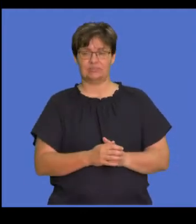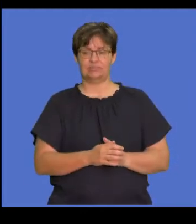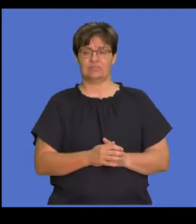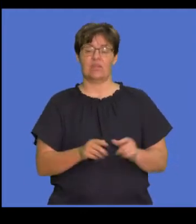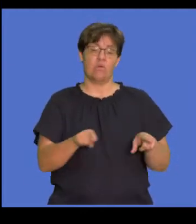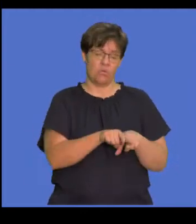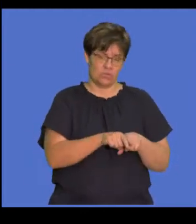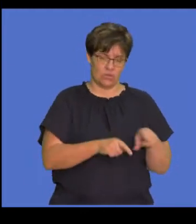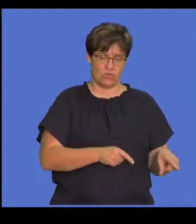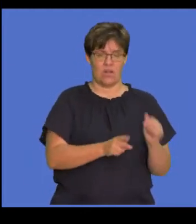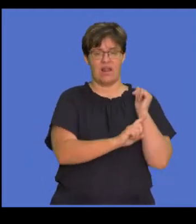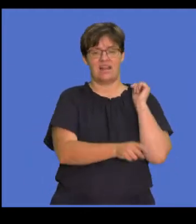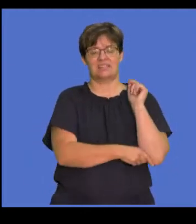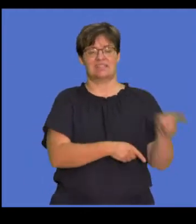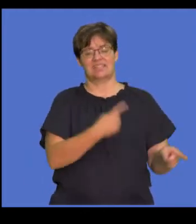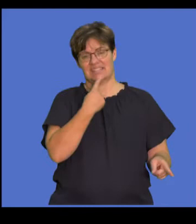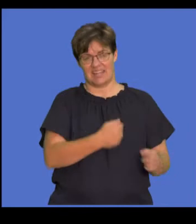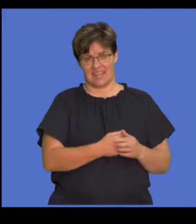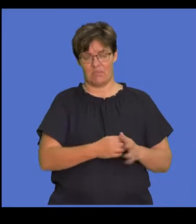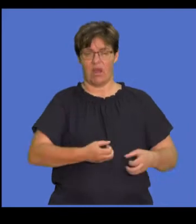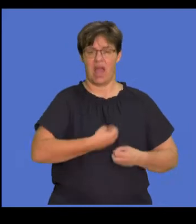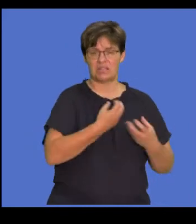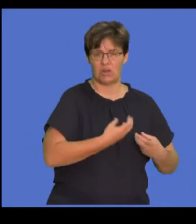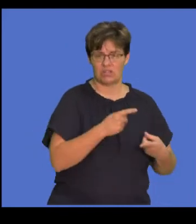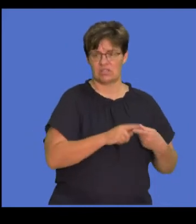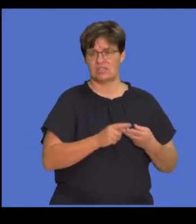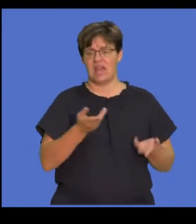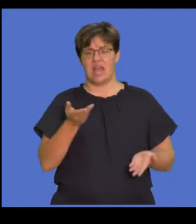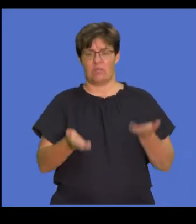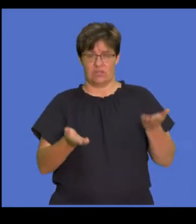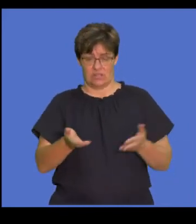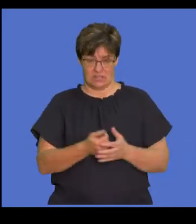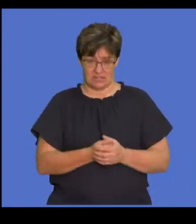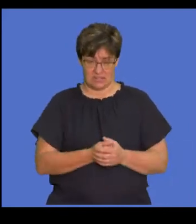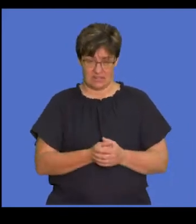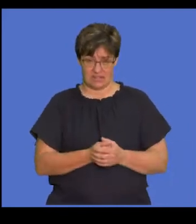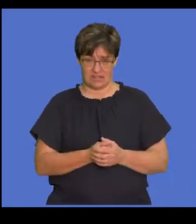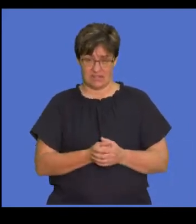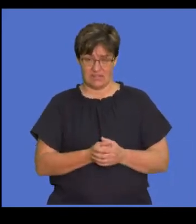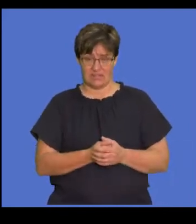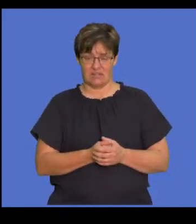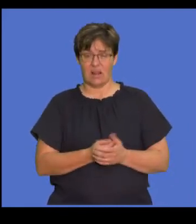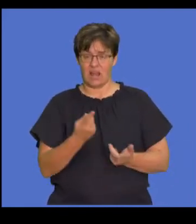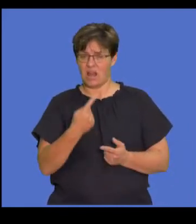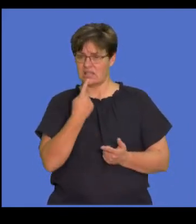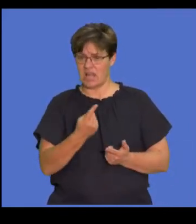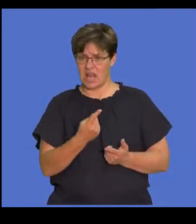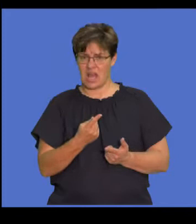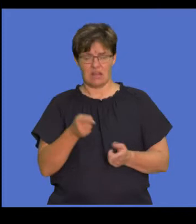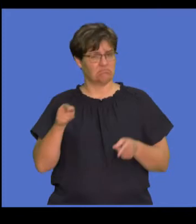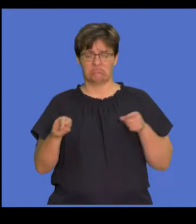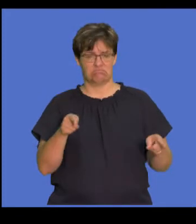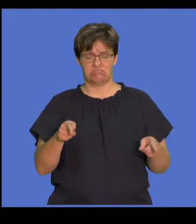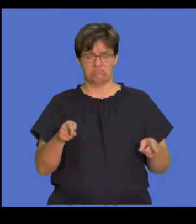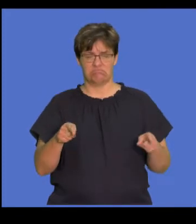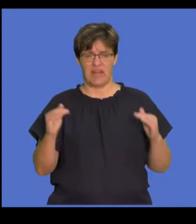Also, we look at the last thing that I said was expressions and equations. Remember, expressions, it's when there is no equal